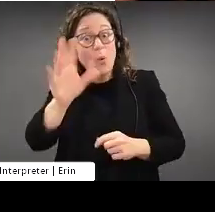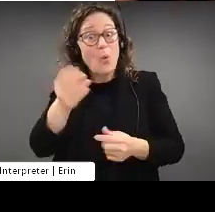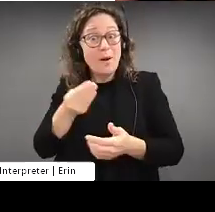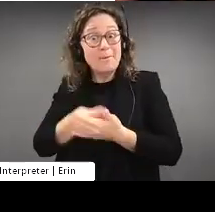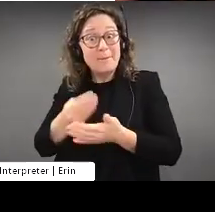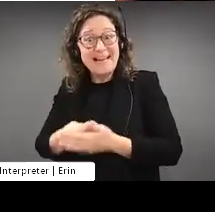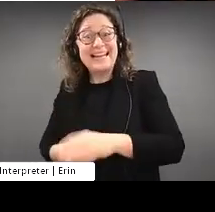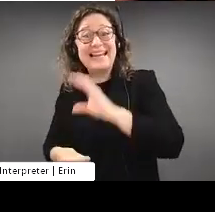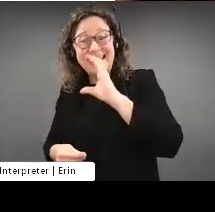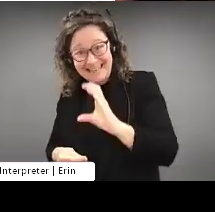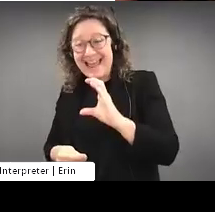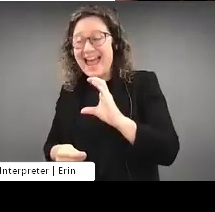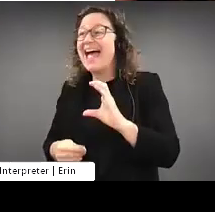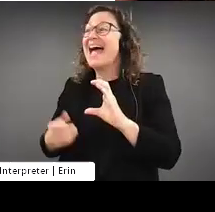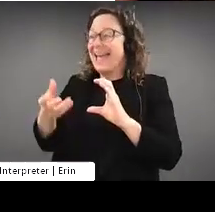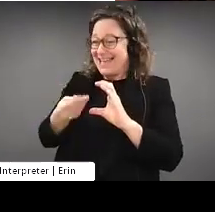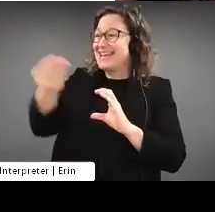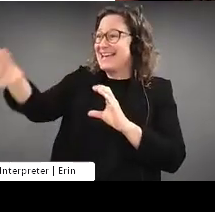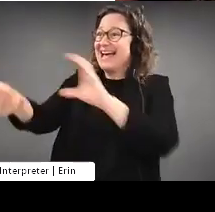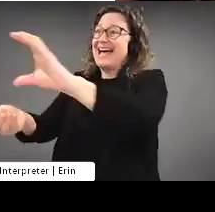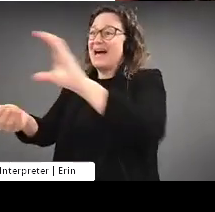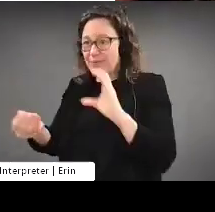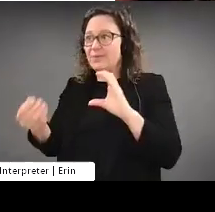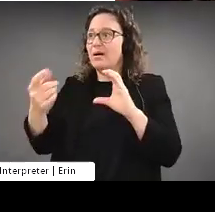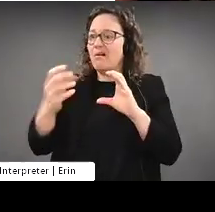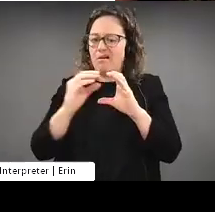they will absolutely charge him a fee for that.